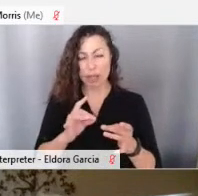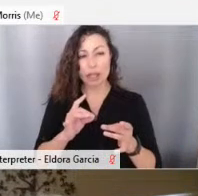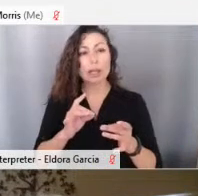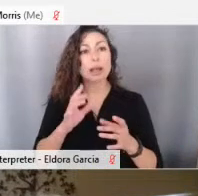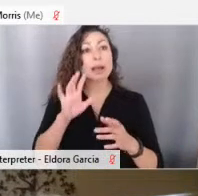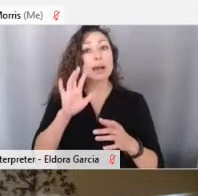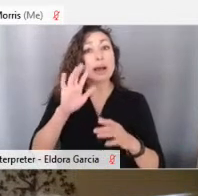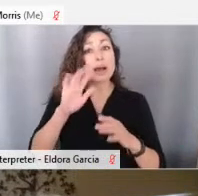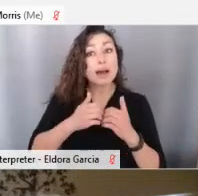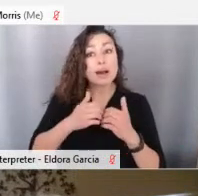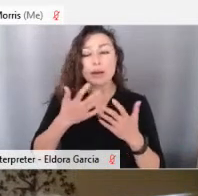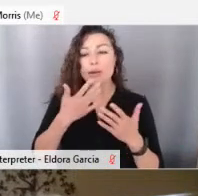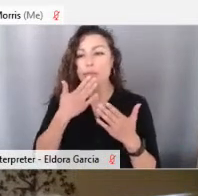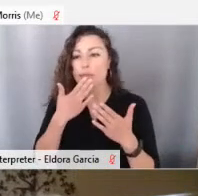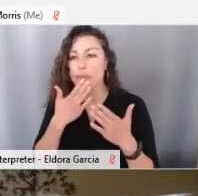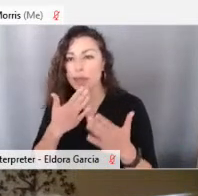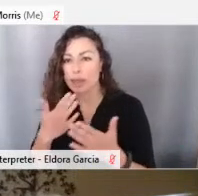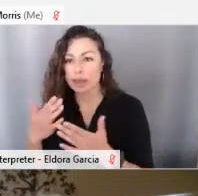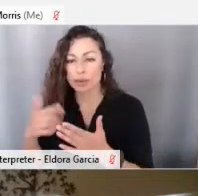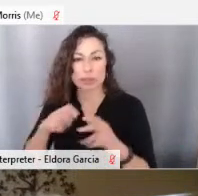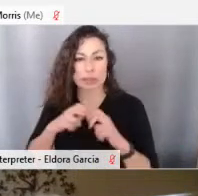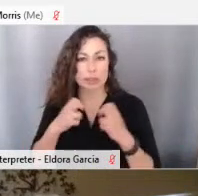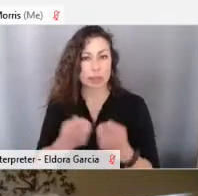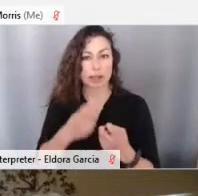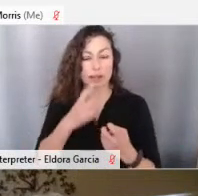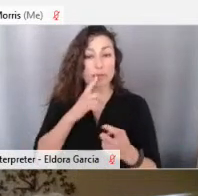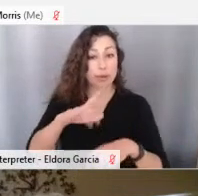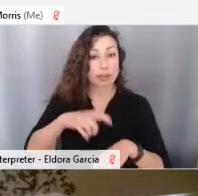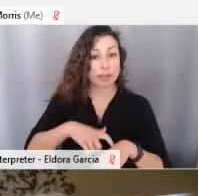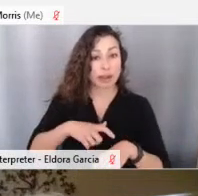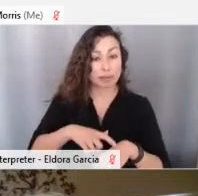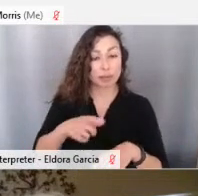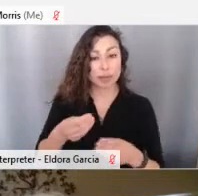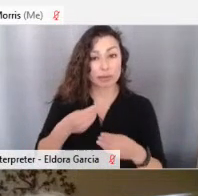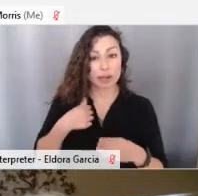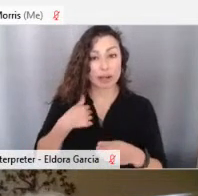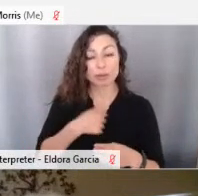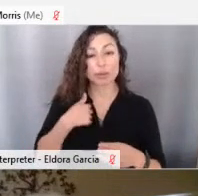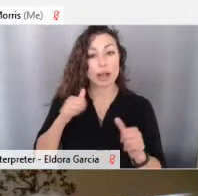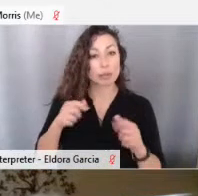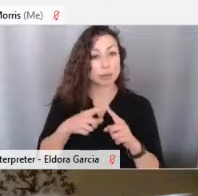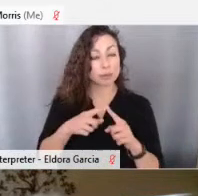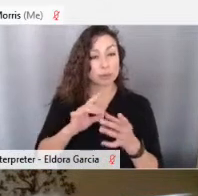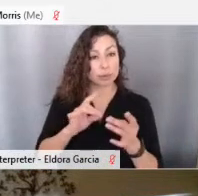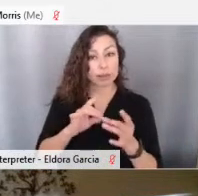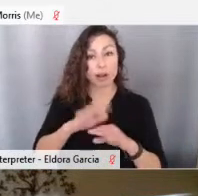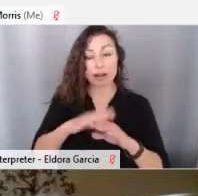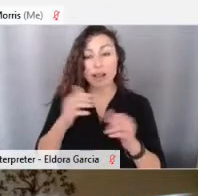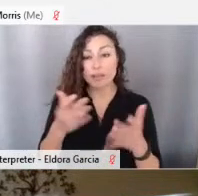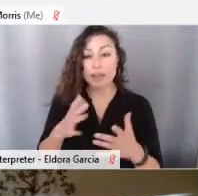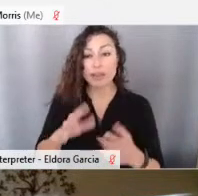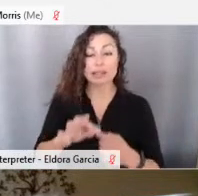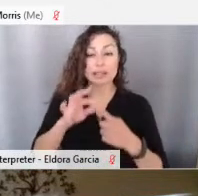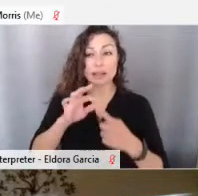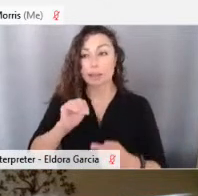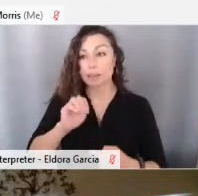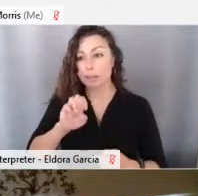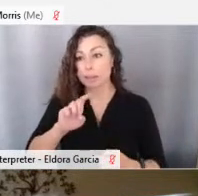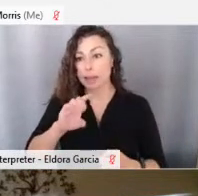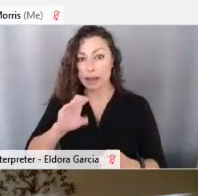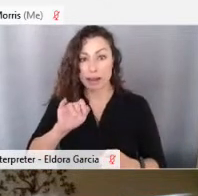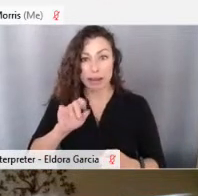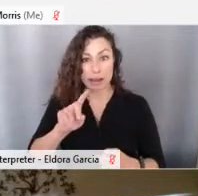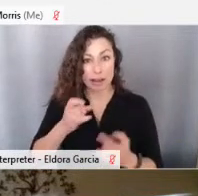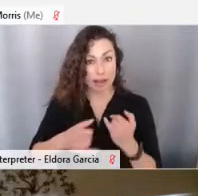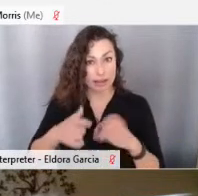of thanking this committee. One, for all the time you're giving us. We got to present on everything but Medicaid last time and went